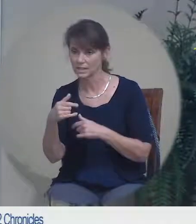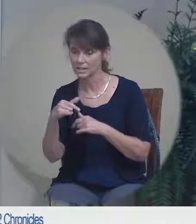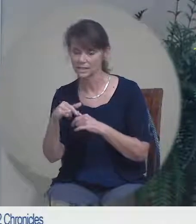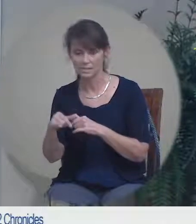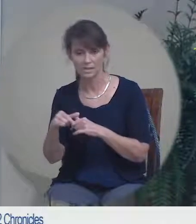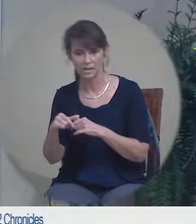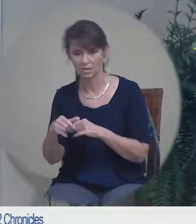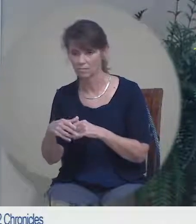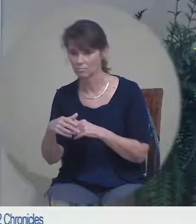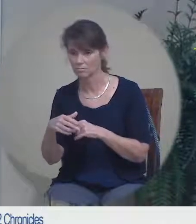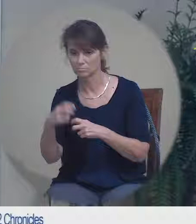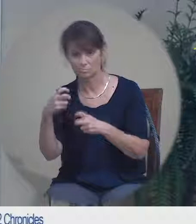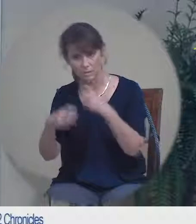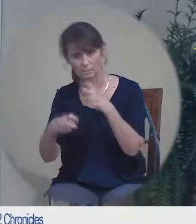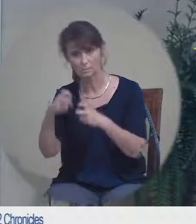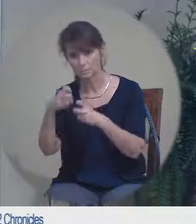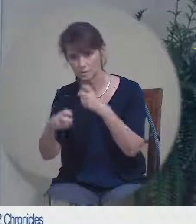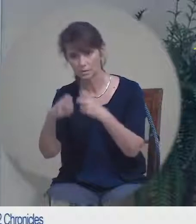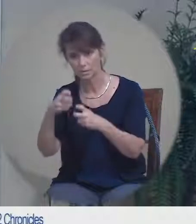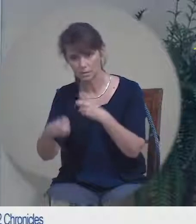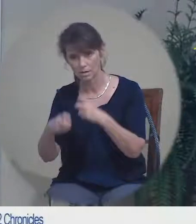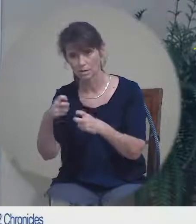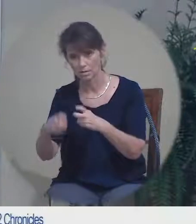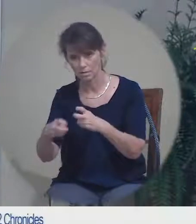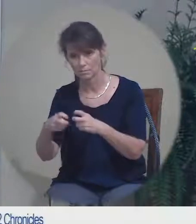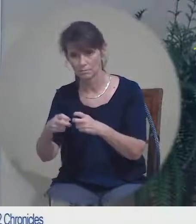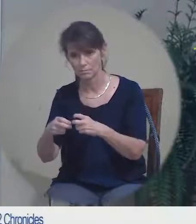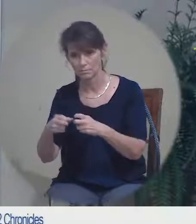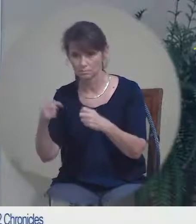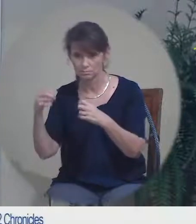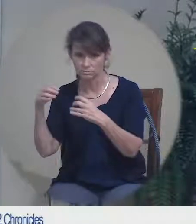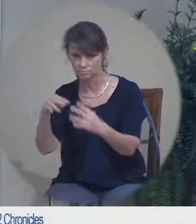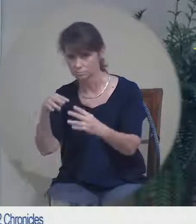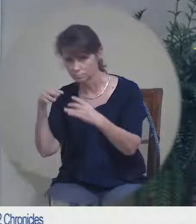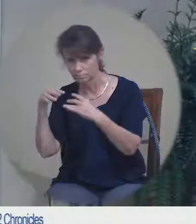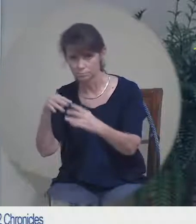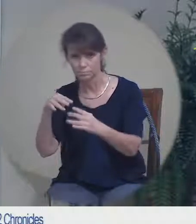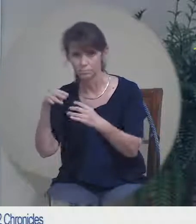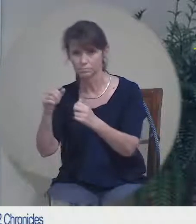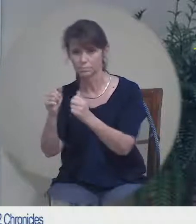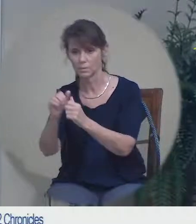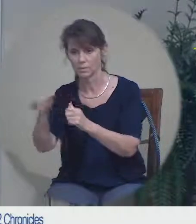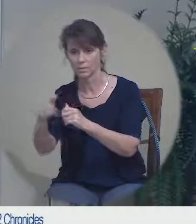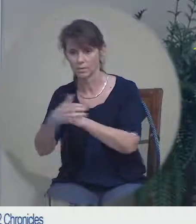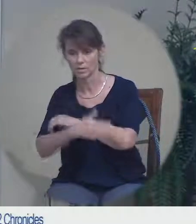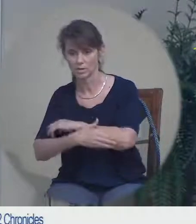of the Philistines, and there he was killed and brought back to Jerusalem.